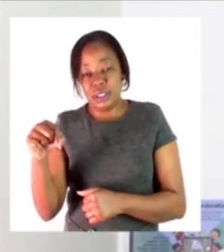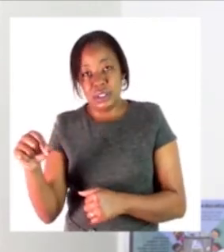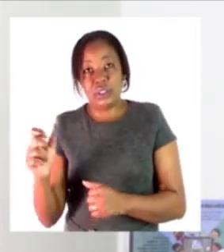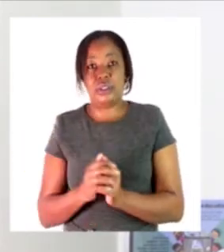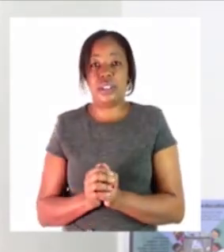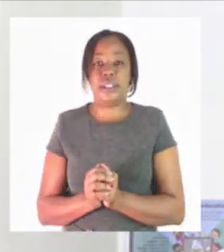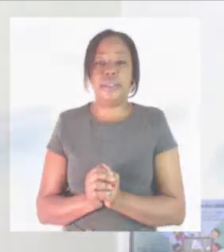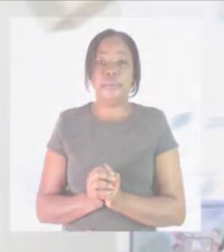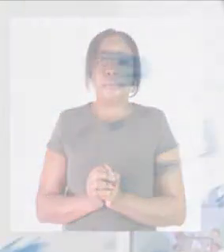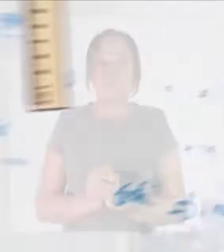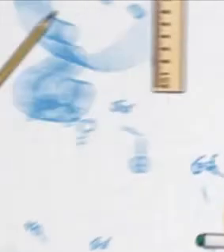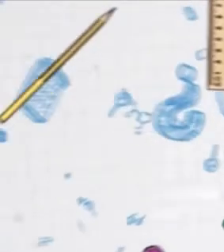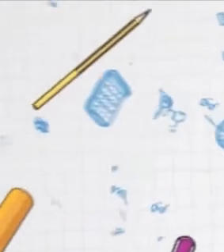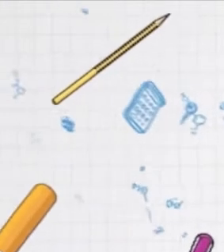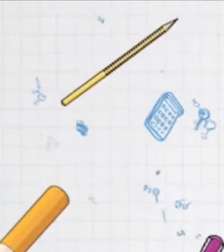Okay, thank you.